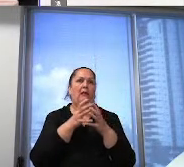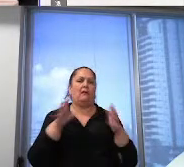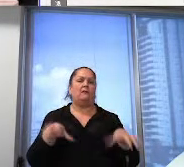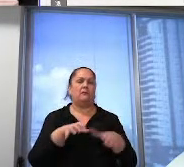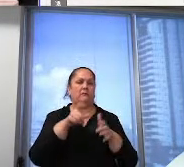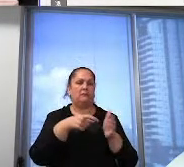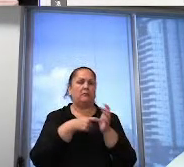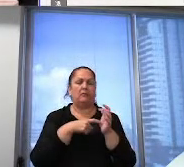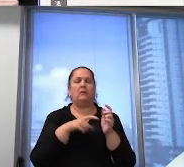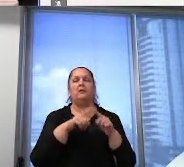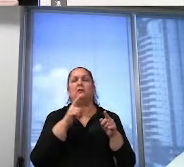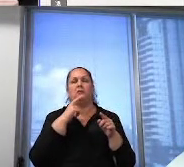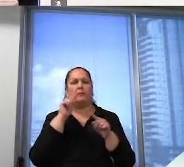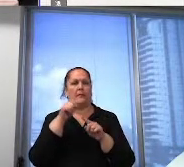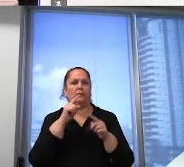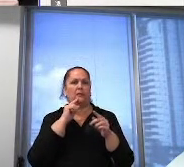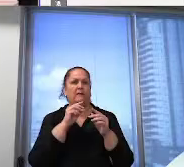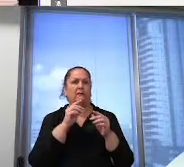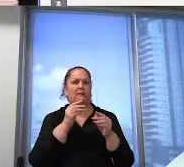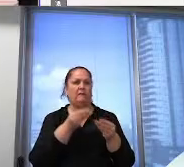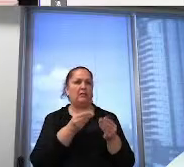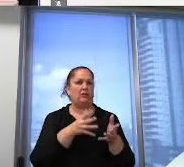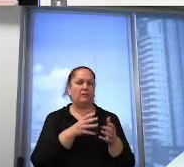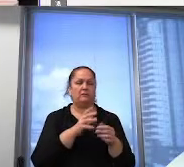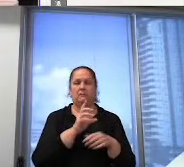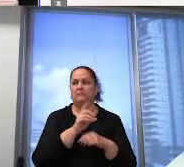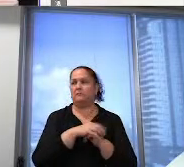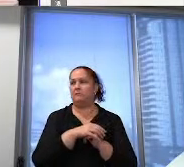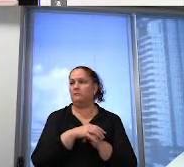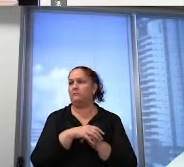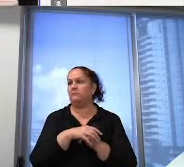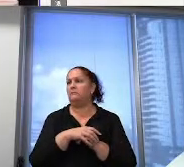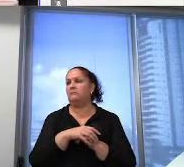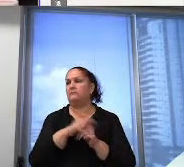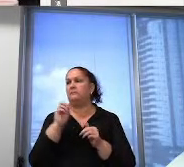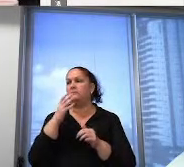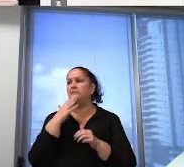we can focus on those worst performing feeders that I spoke of.